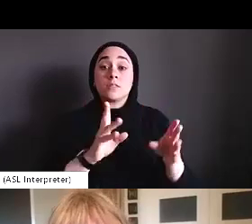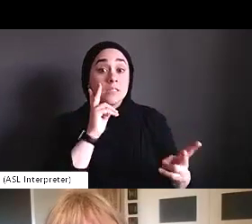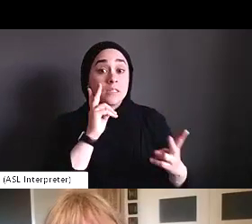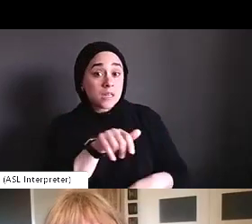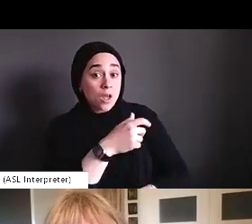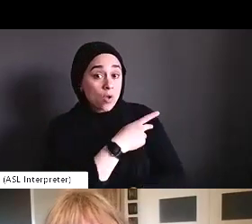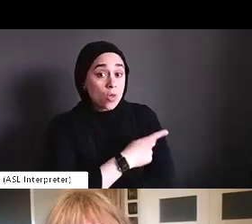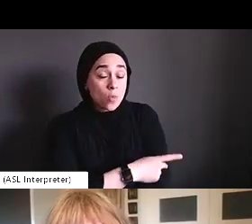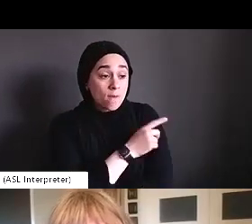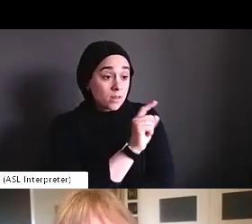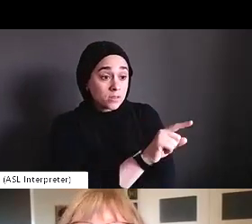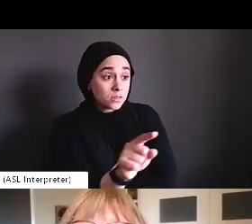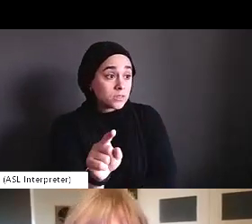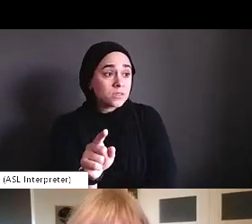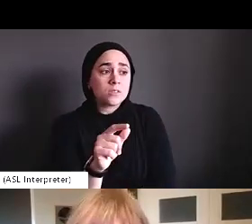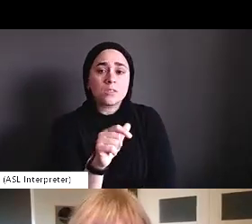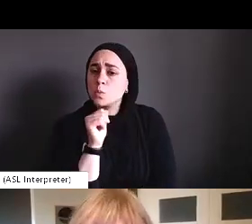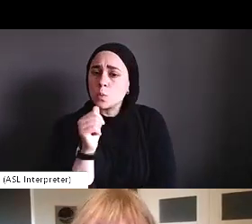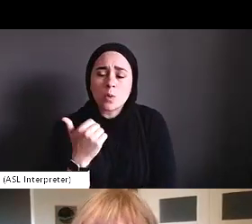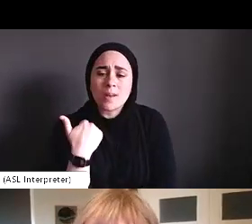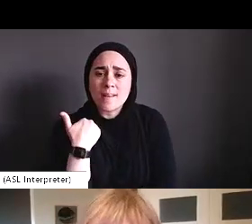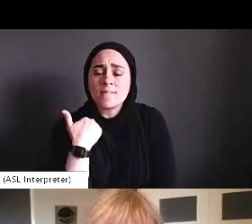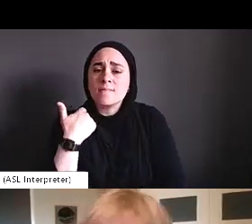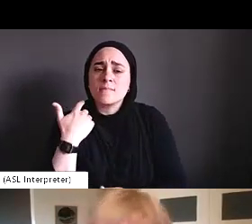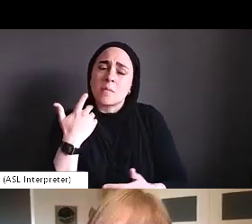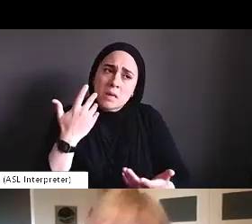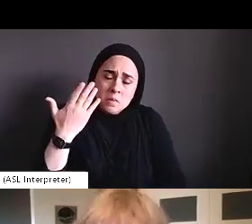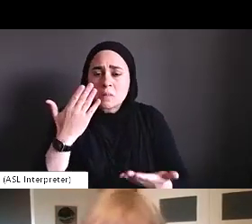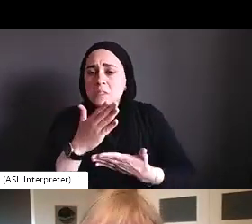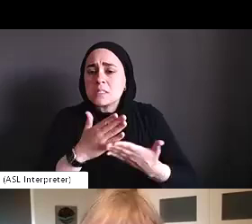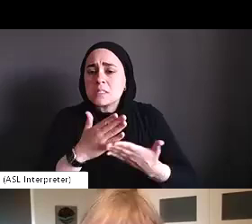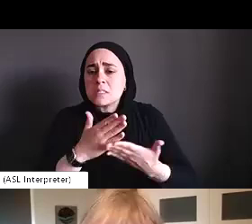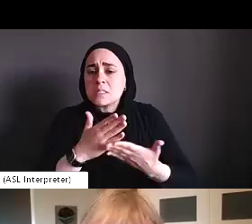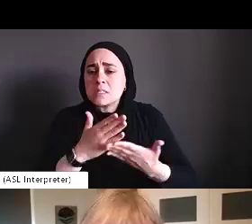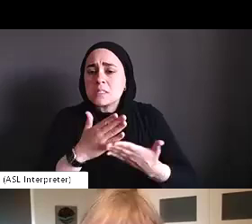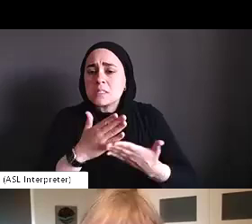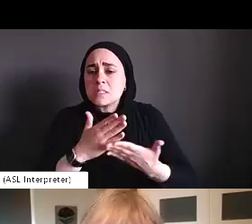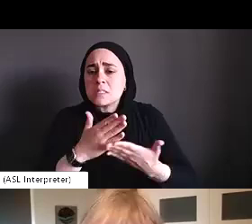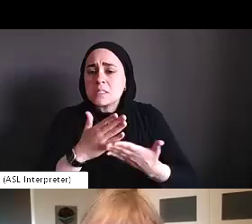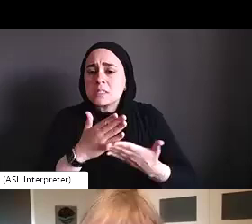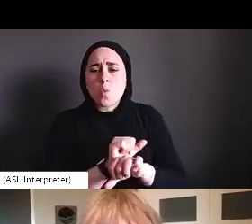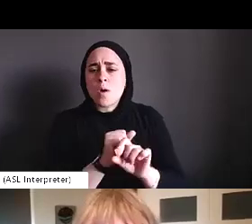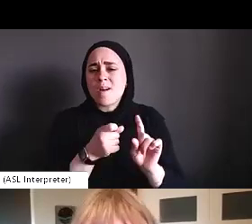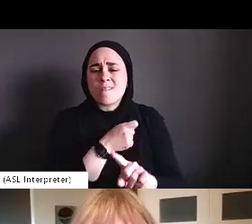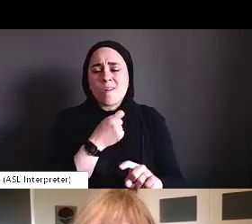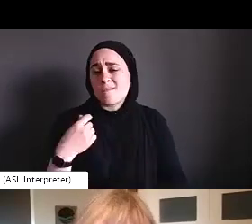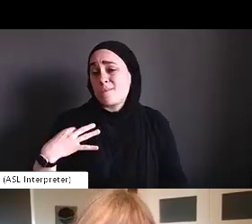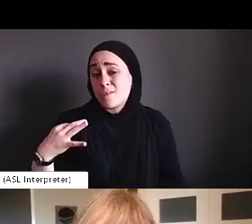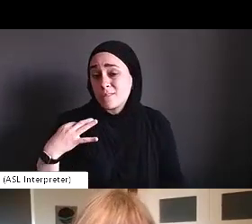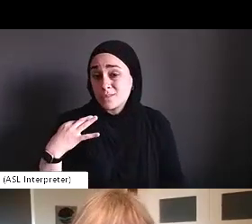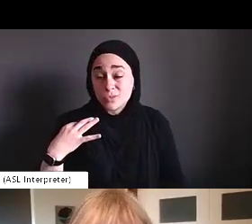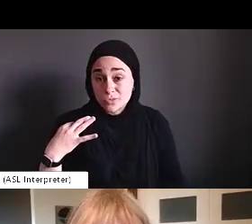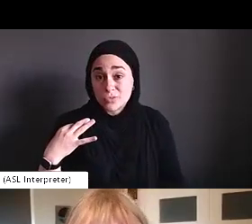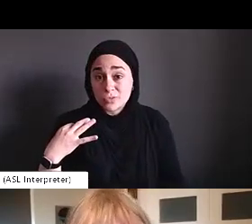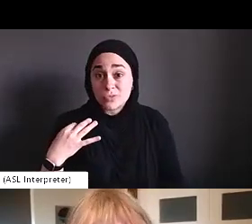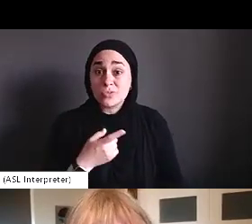don't have like they have some project money, or they're just working from a volunteer basis, but